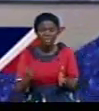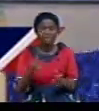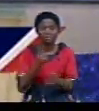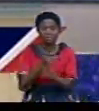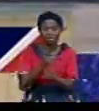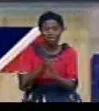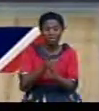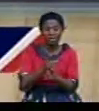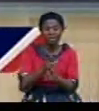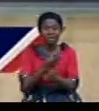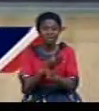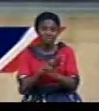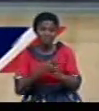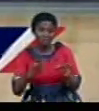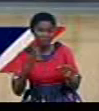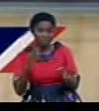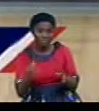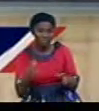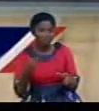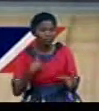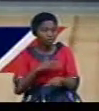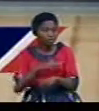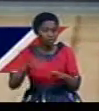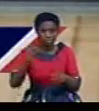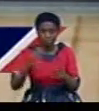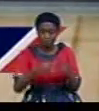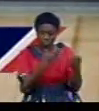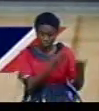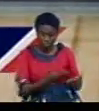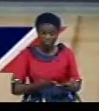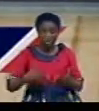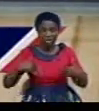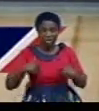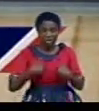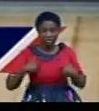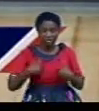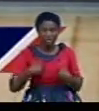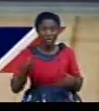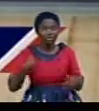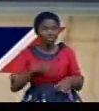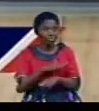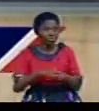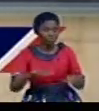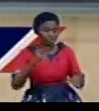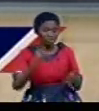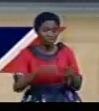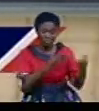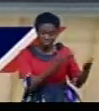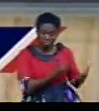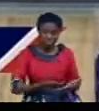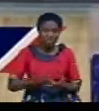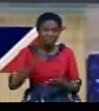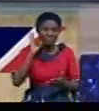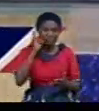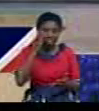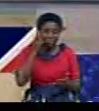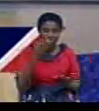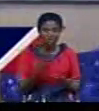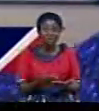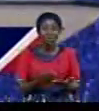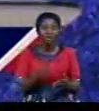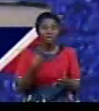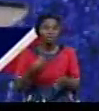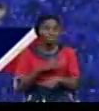to bring an animal we don't have to bring you know sugarcane we don't have to bring any torture